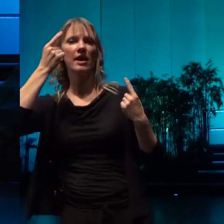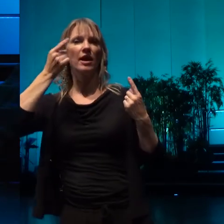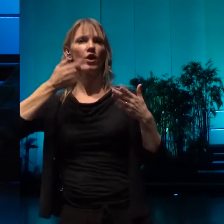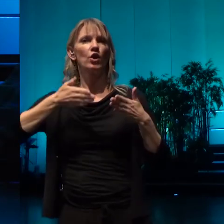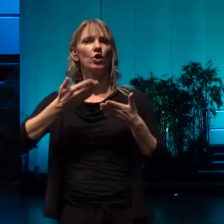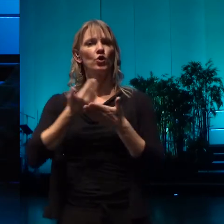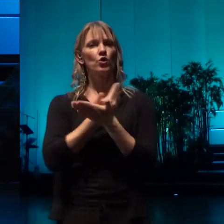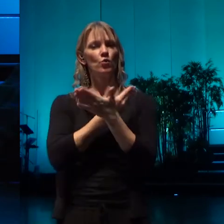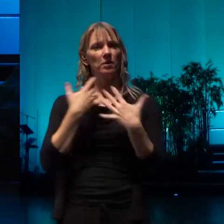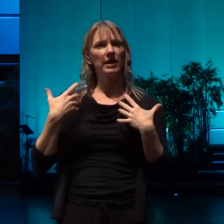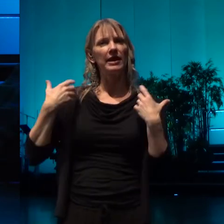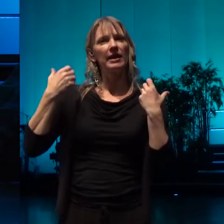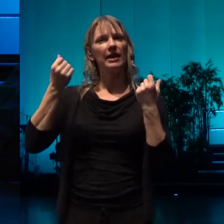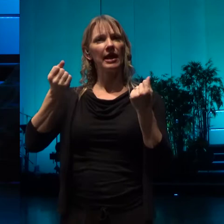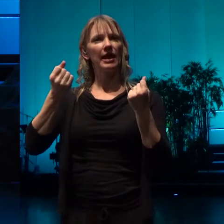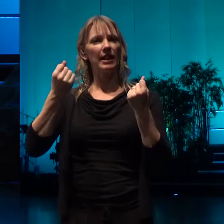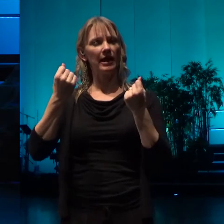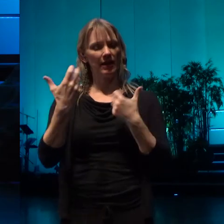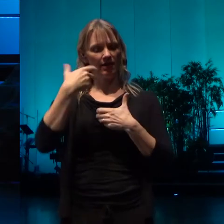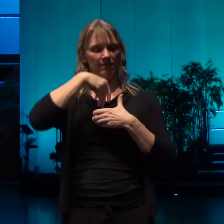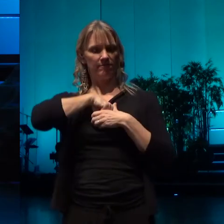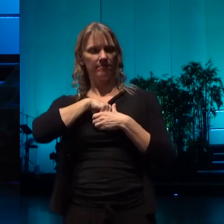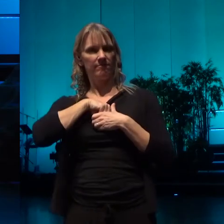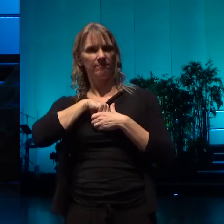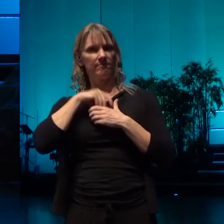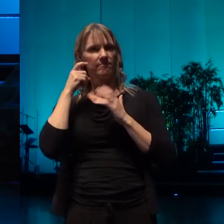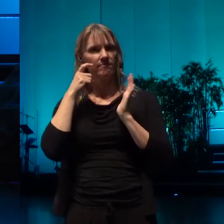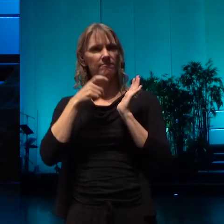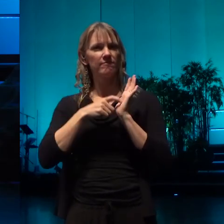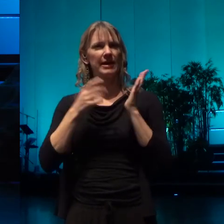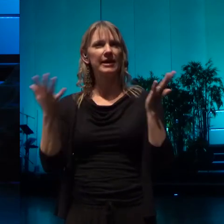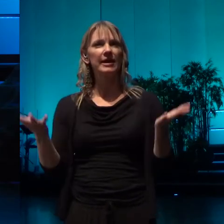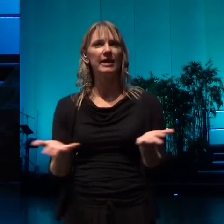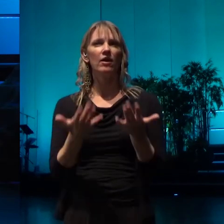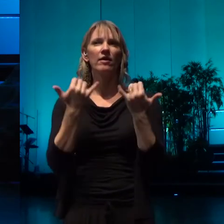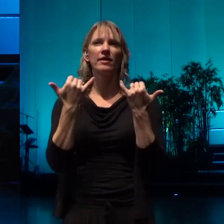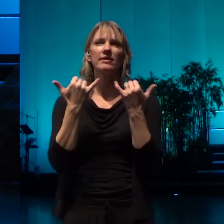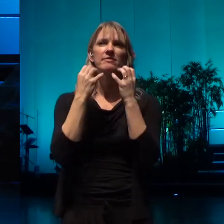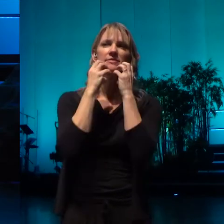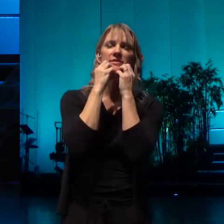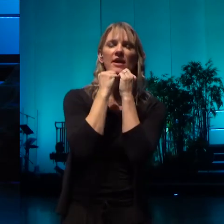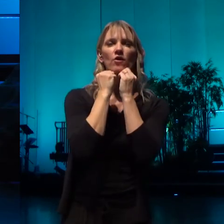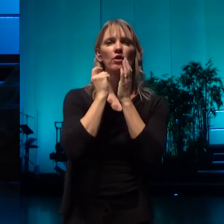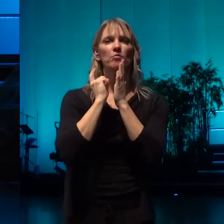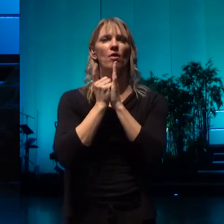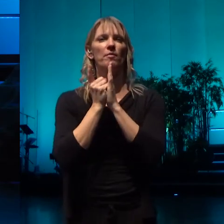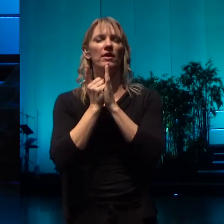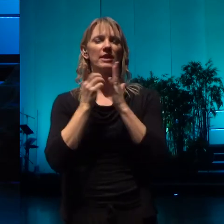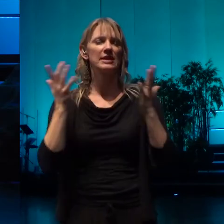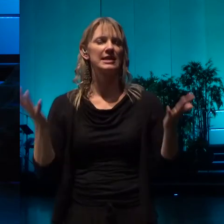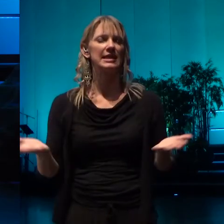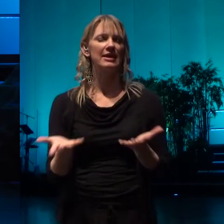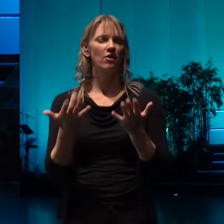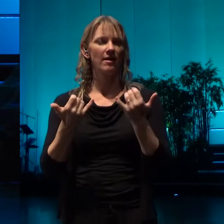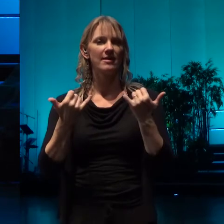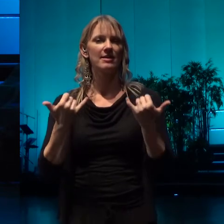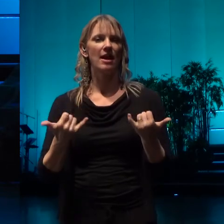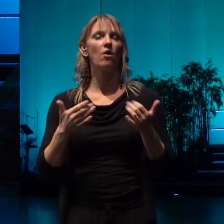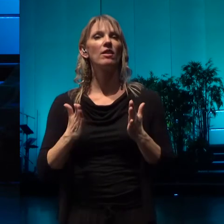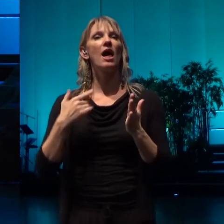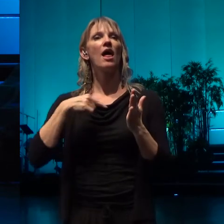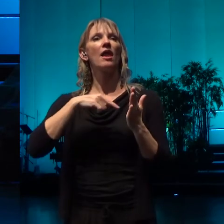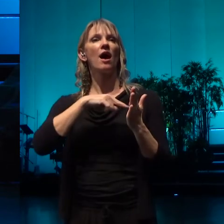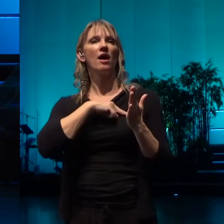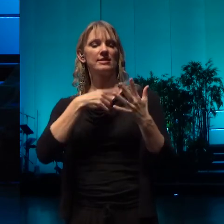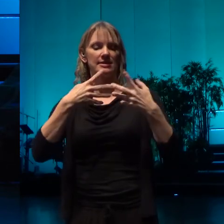healing to be realized and embodied right here in this most sacred moment there is, this right here, this right now. May we walk